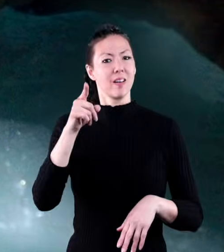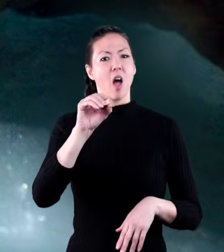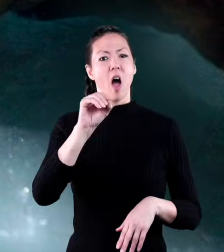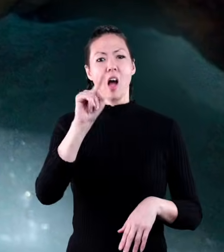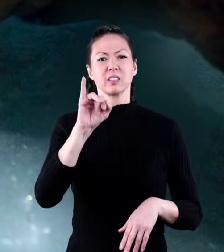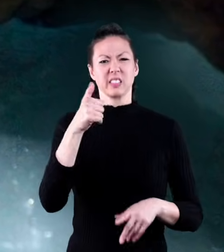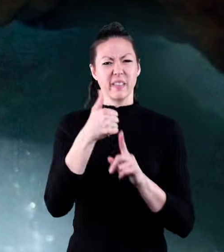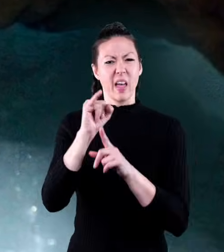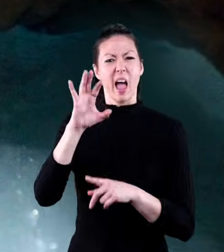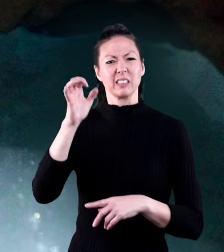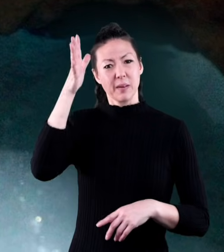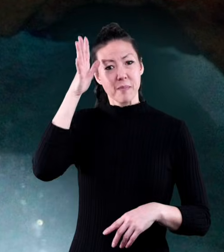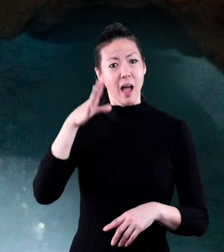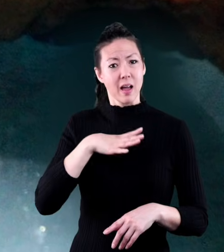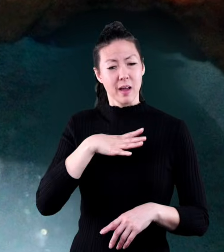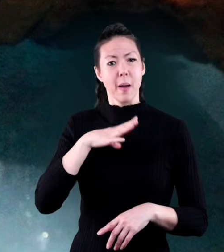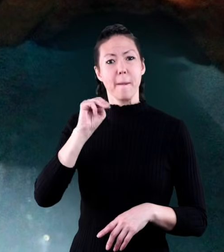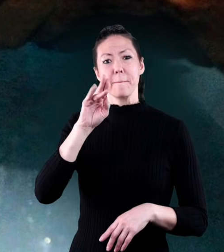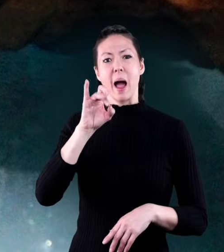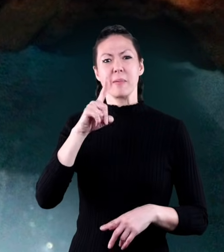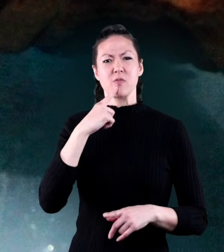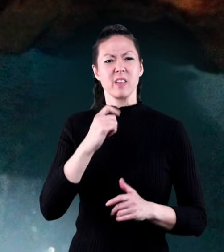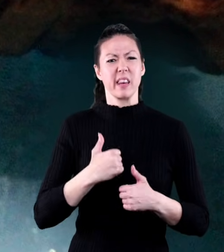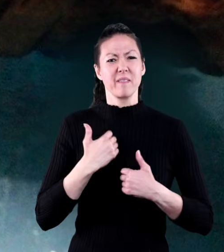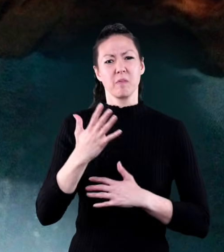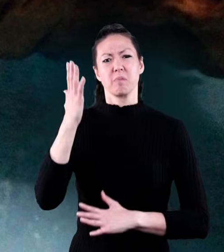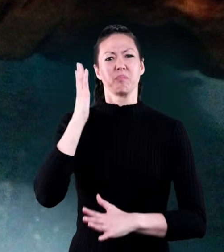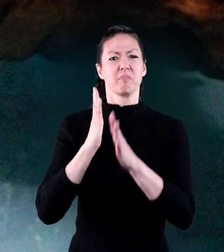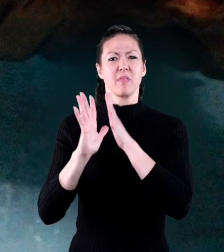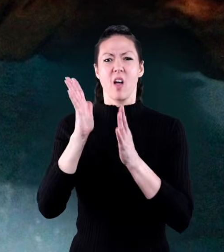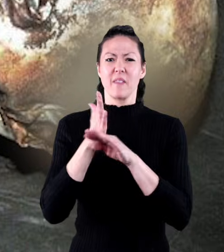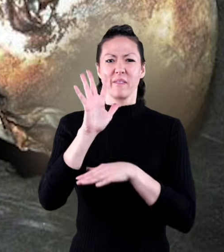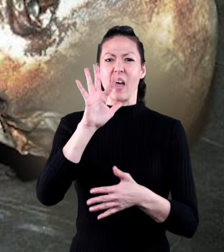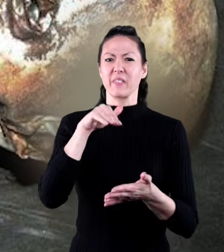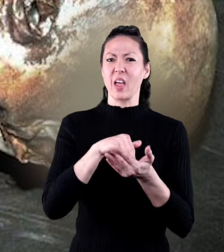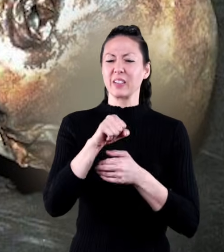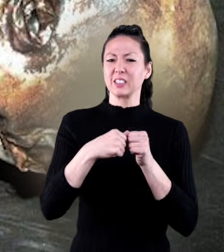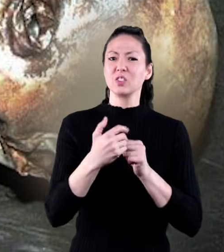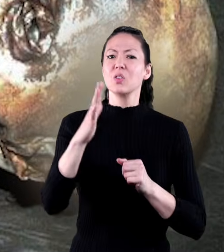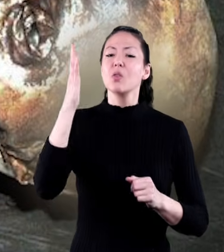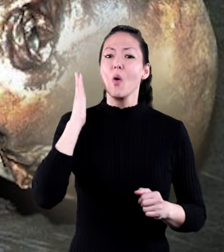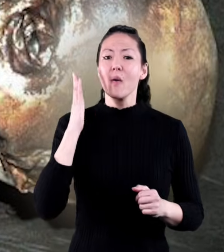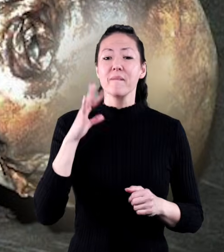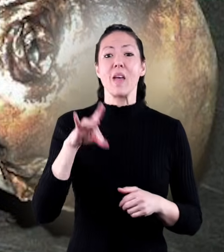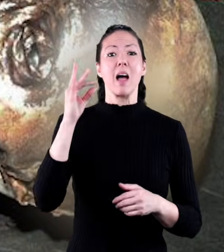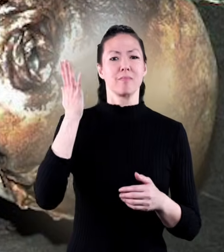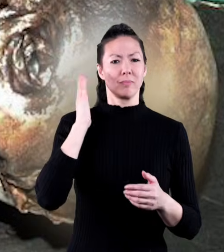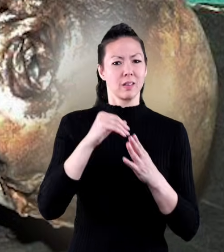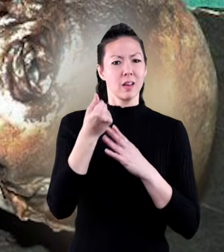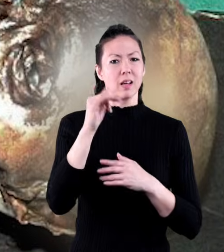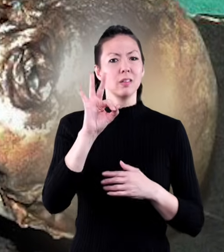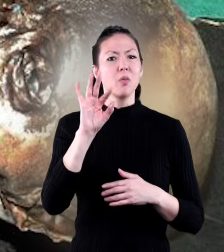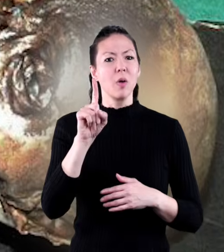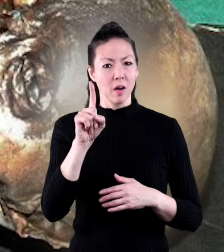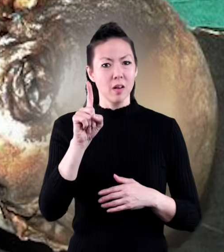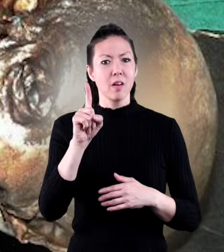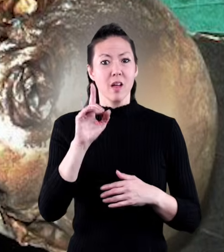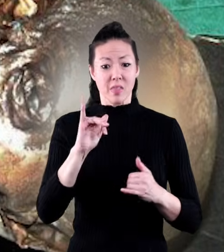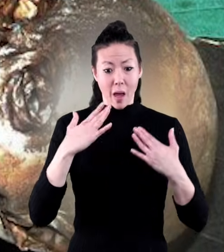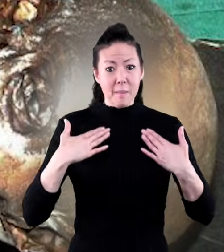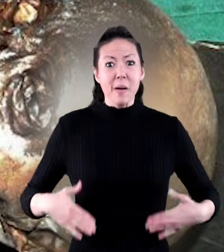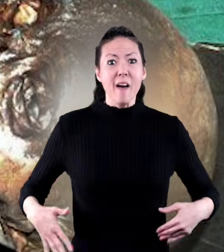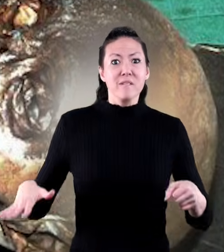Iceman is a mummified human who lived over 5000 years ago and was found in 1991 almost